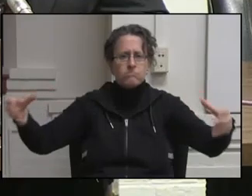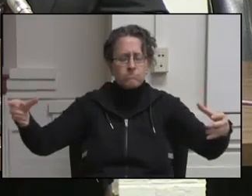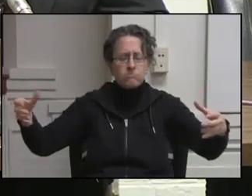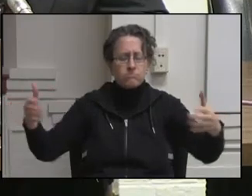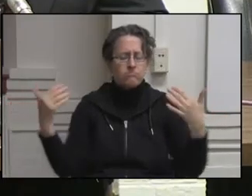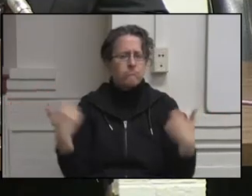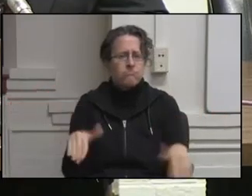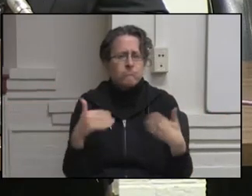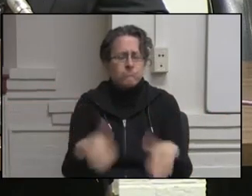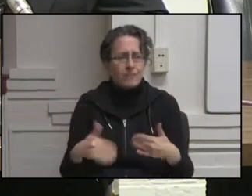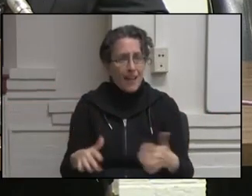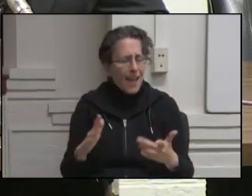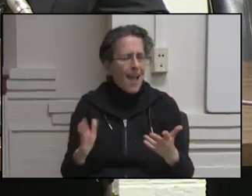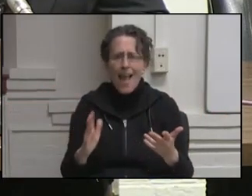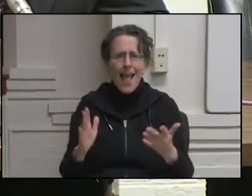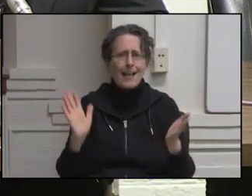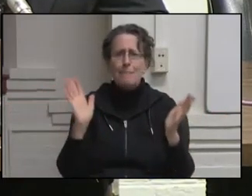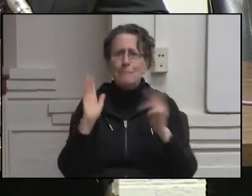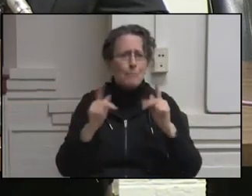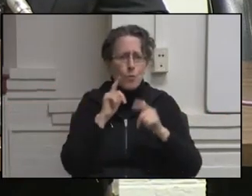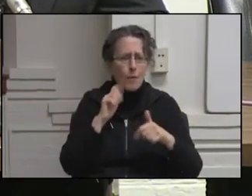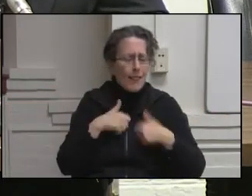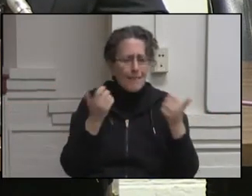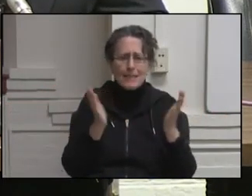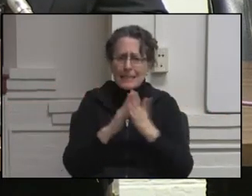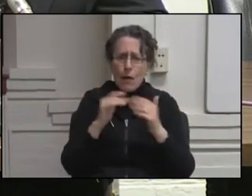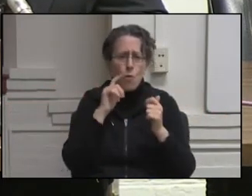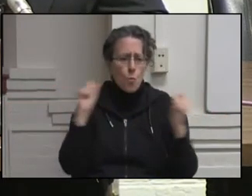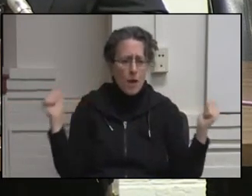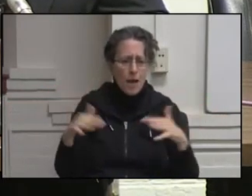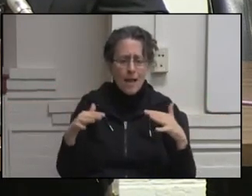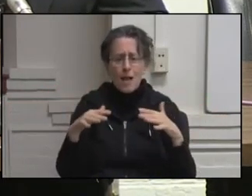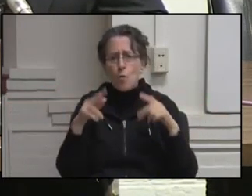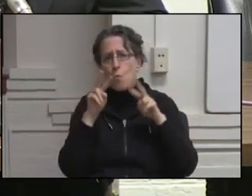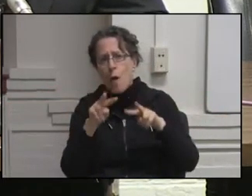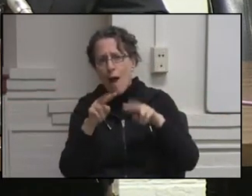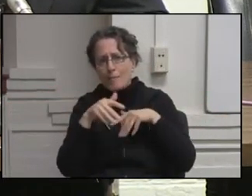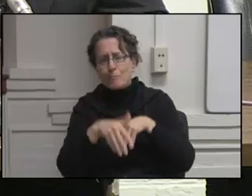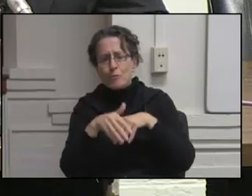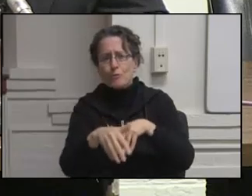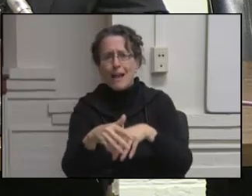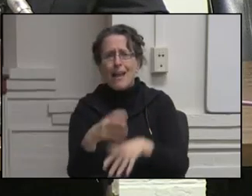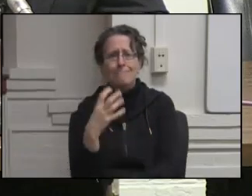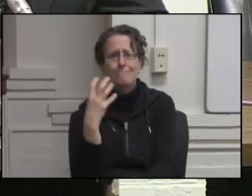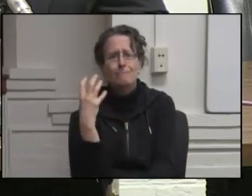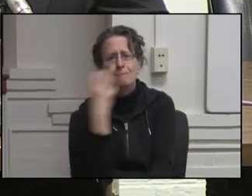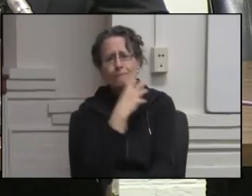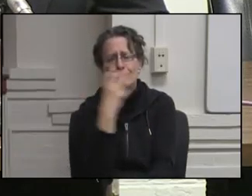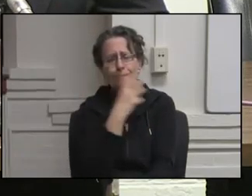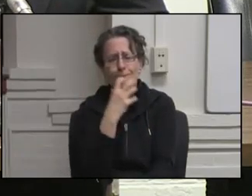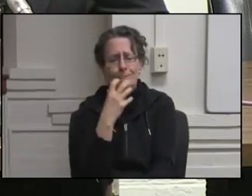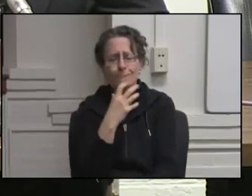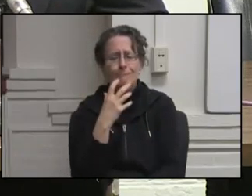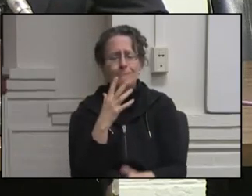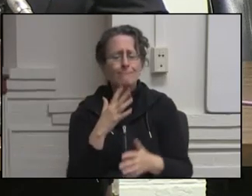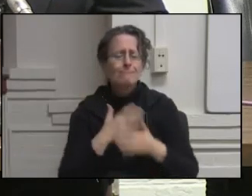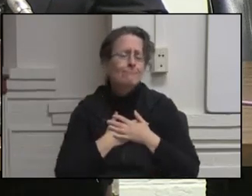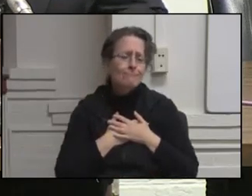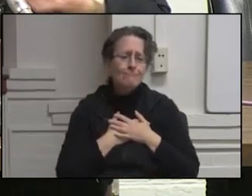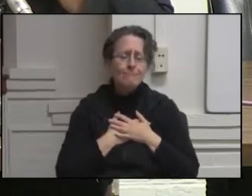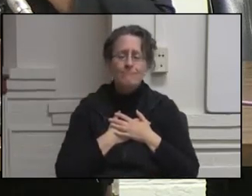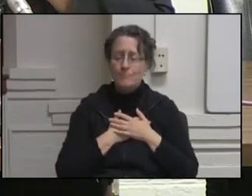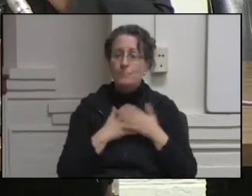greet our farmers and the parade is the most heartwarming thing. There are